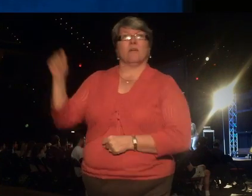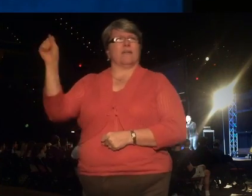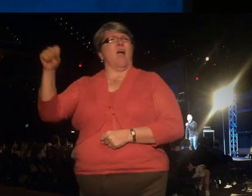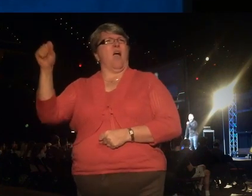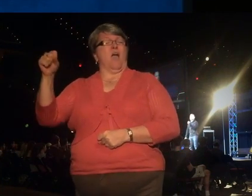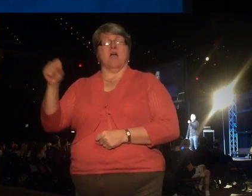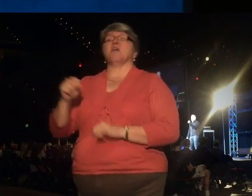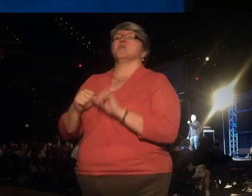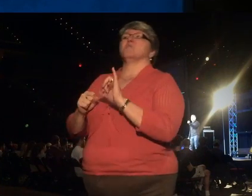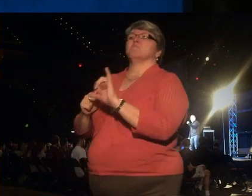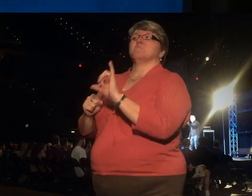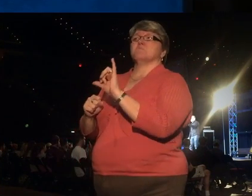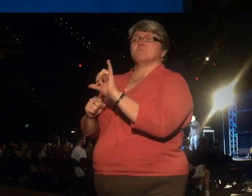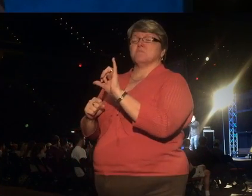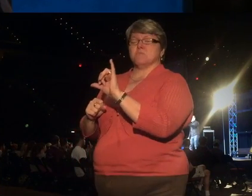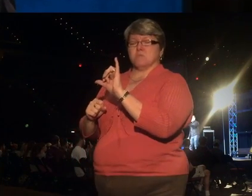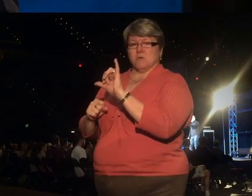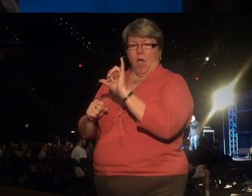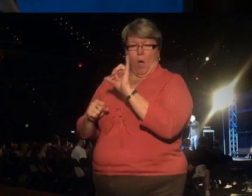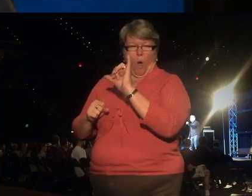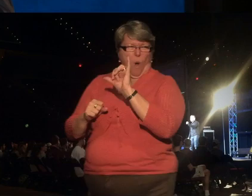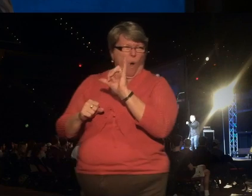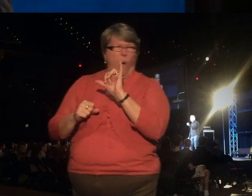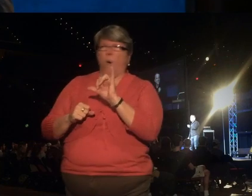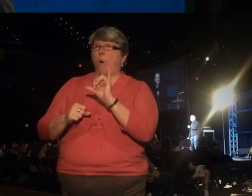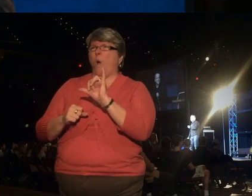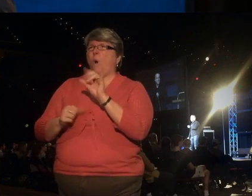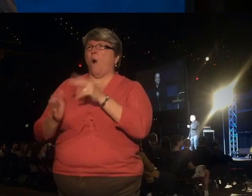and in health, yeah. Oh, I see what you're doing. Yeah.